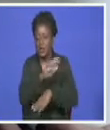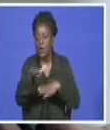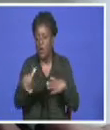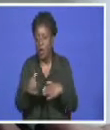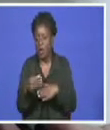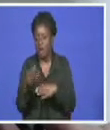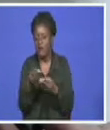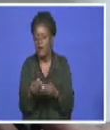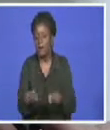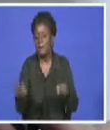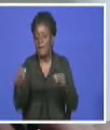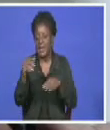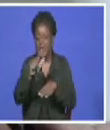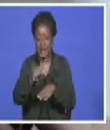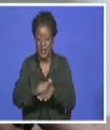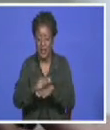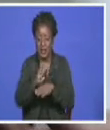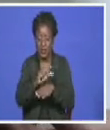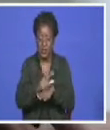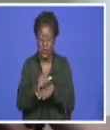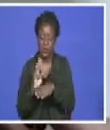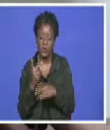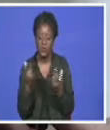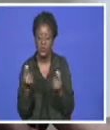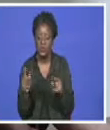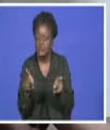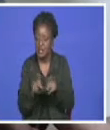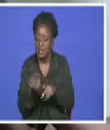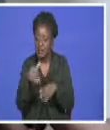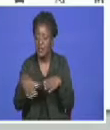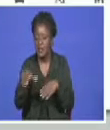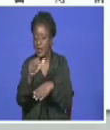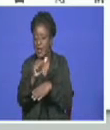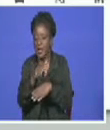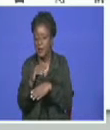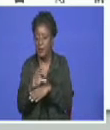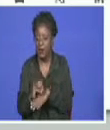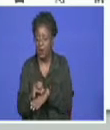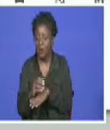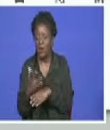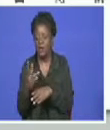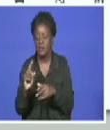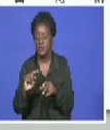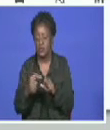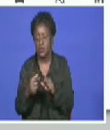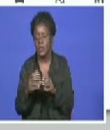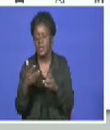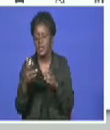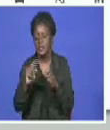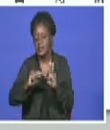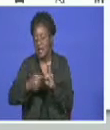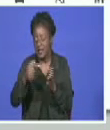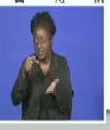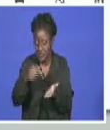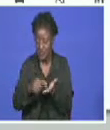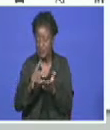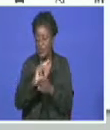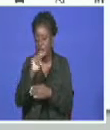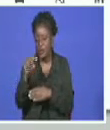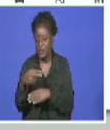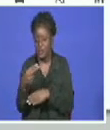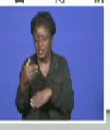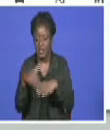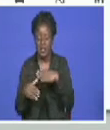so we're doing the same thing in Abaco. And so we will be able to start this Thursday in Abaco. And then by the weekend,